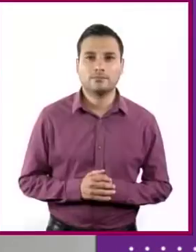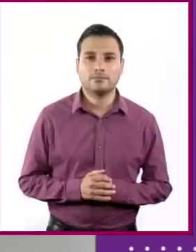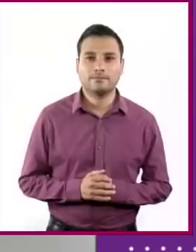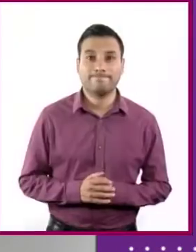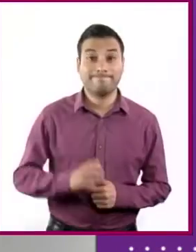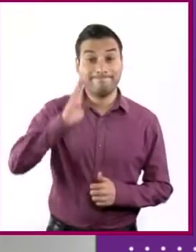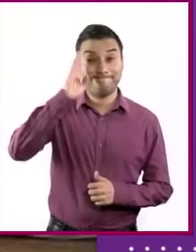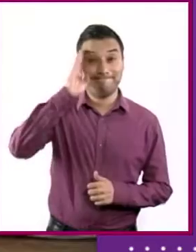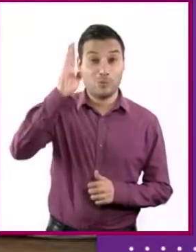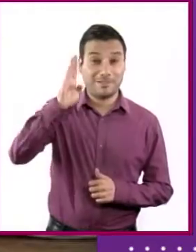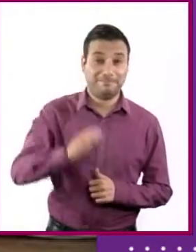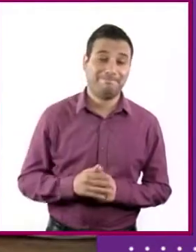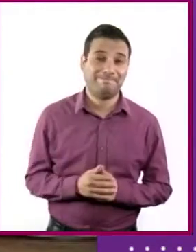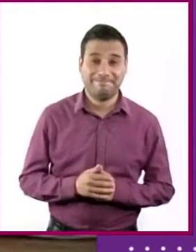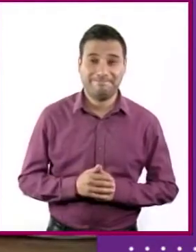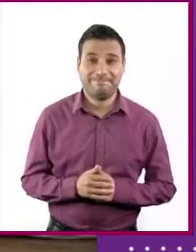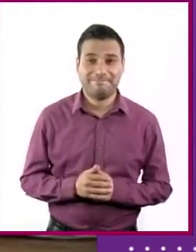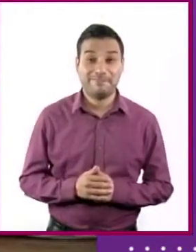Hello!